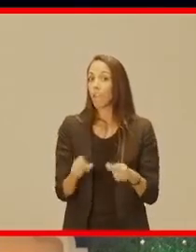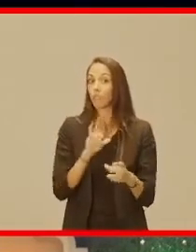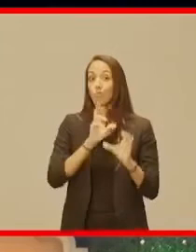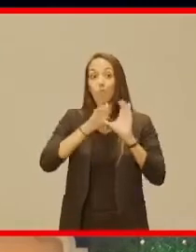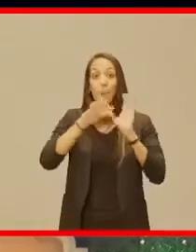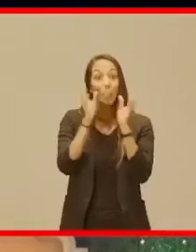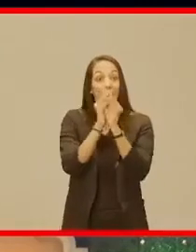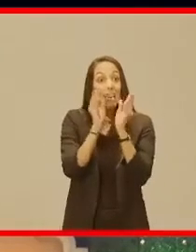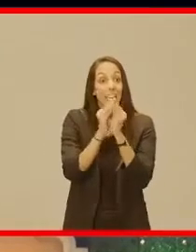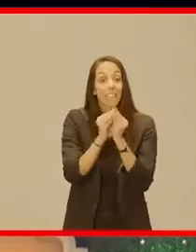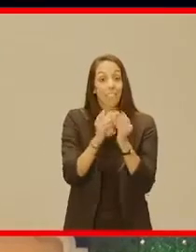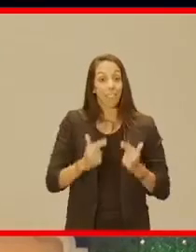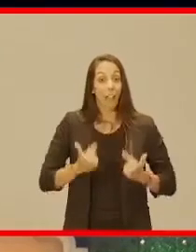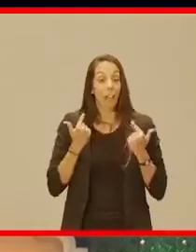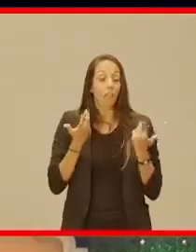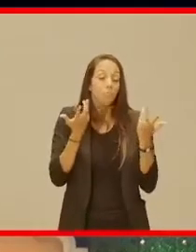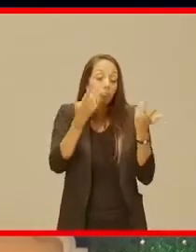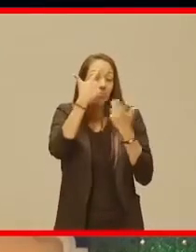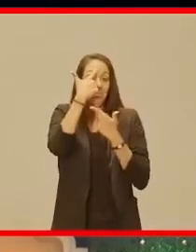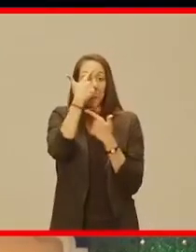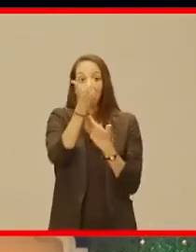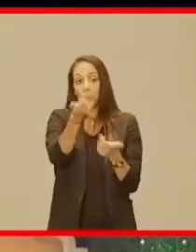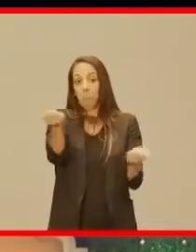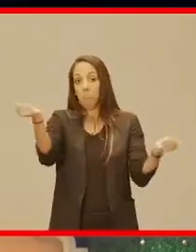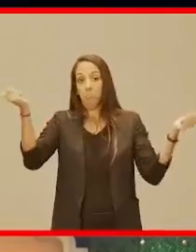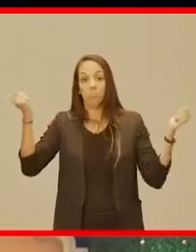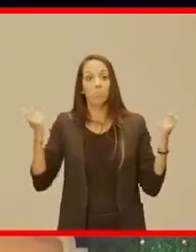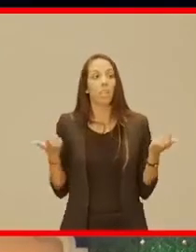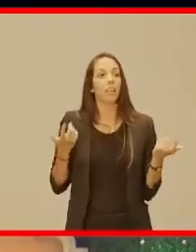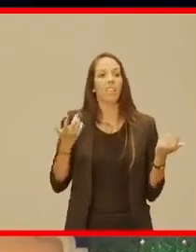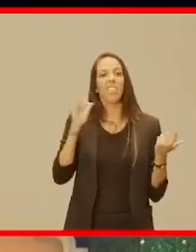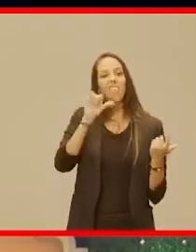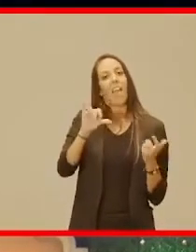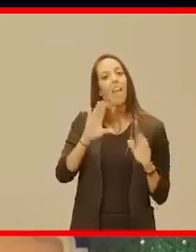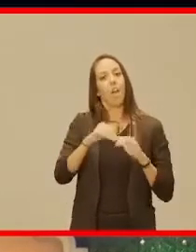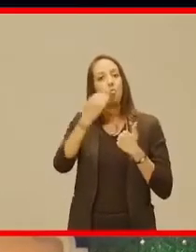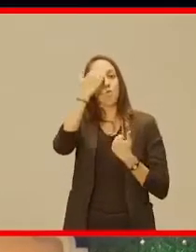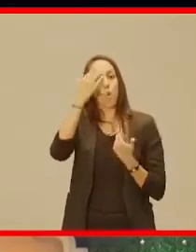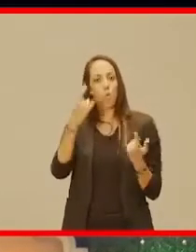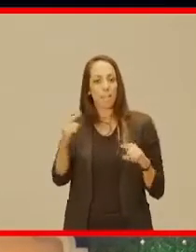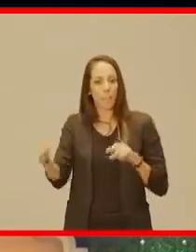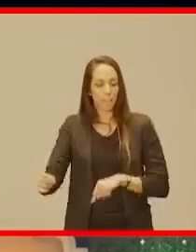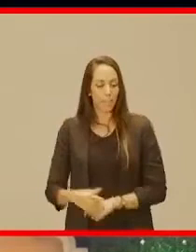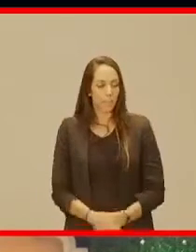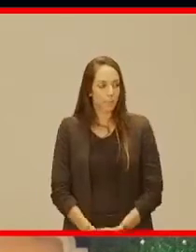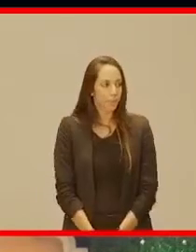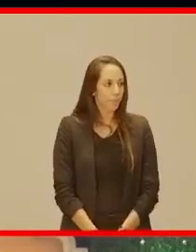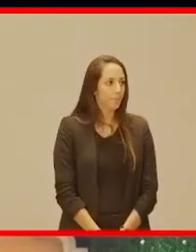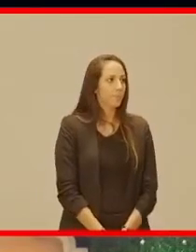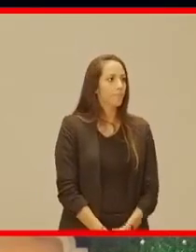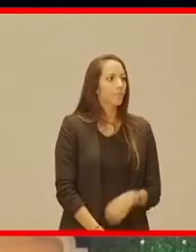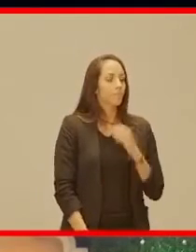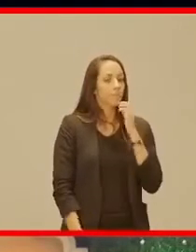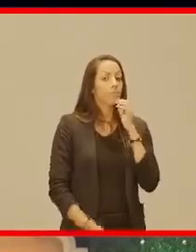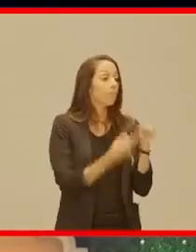way as an introductory kind of what's going on at the Capitol. Oh, that's exactly right. That's good.